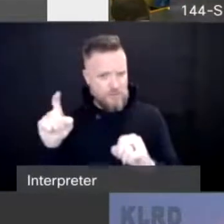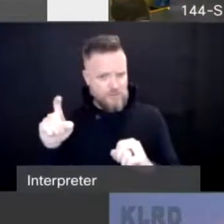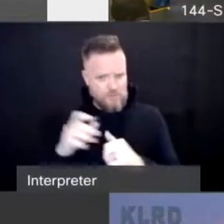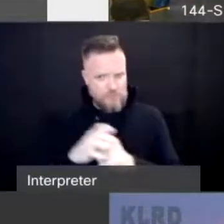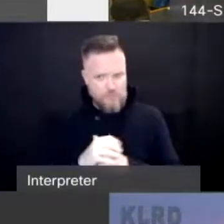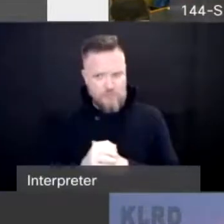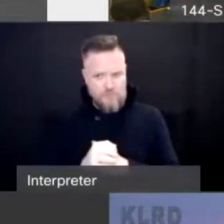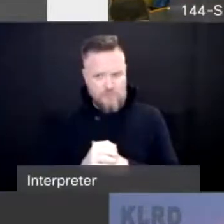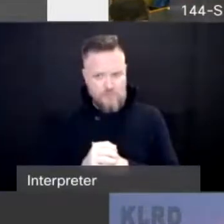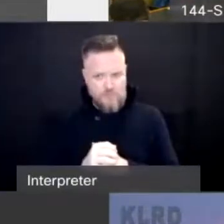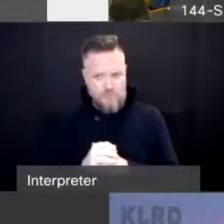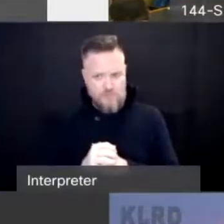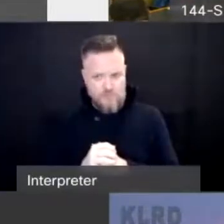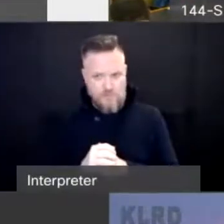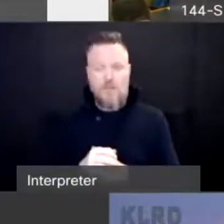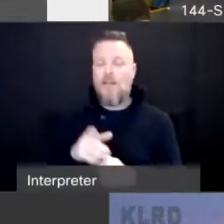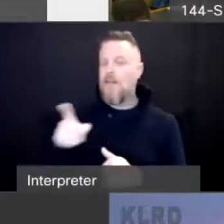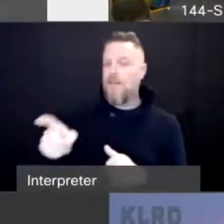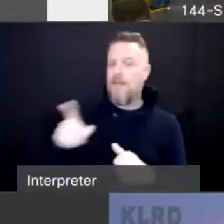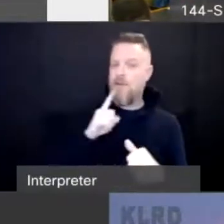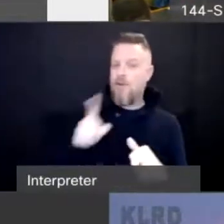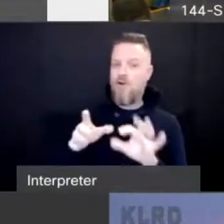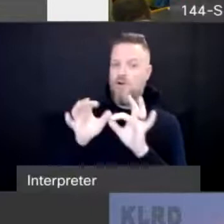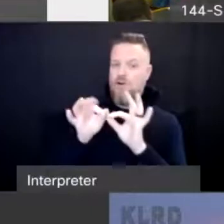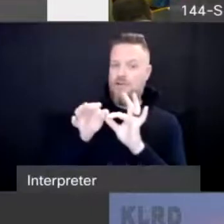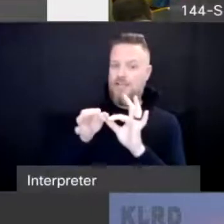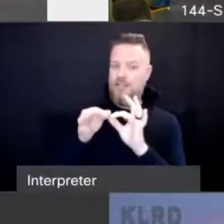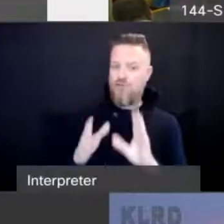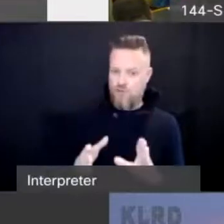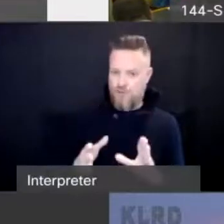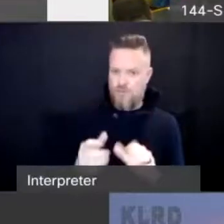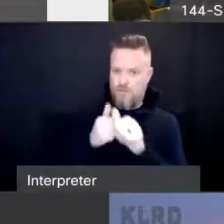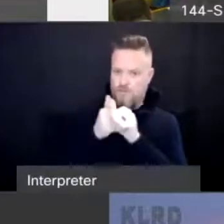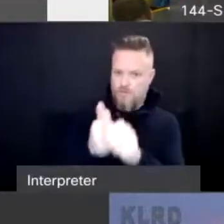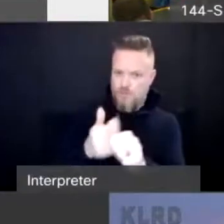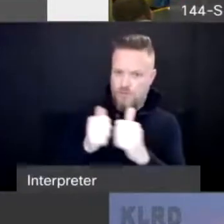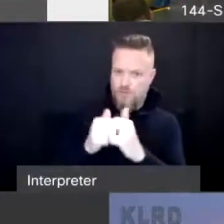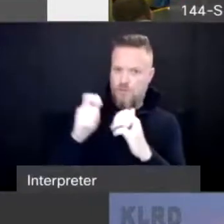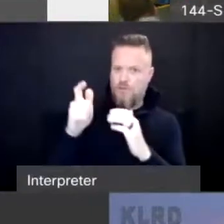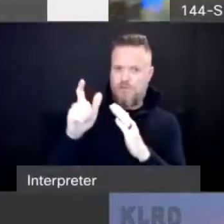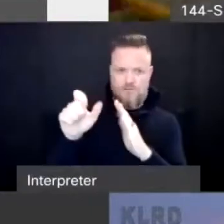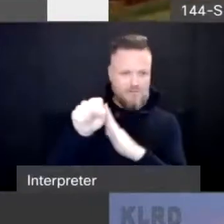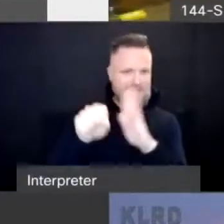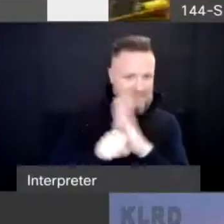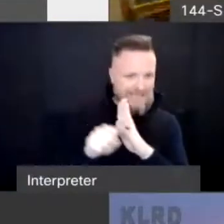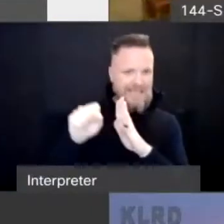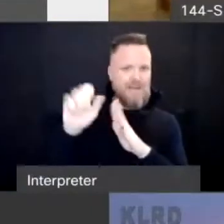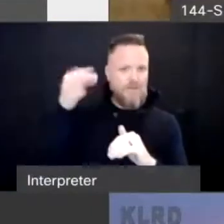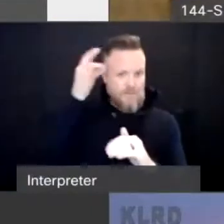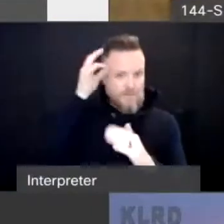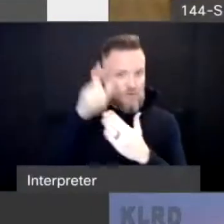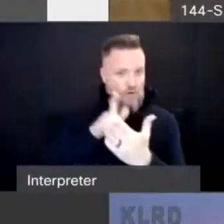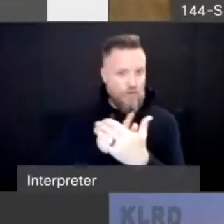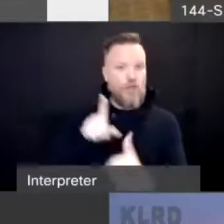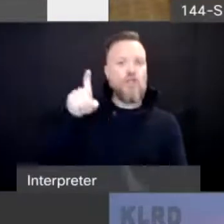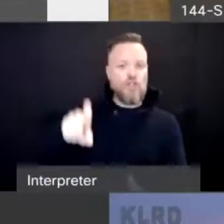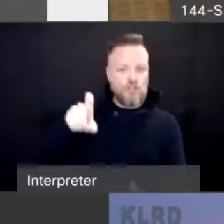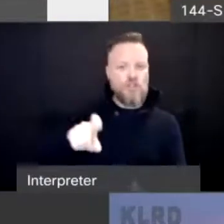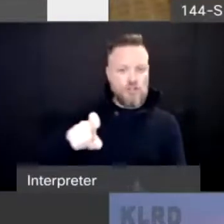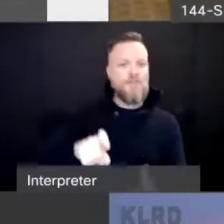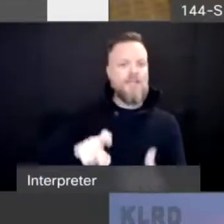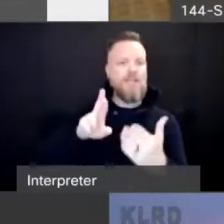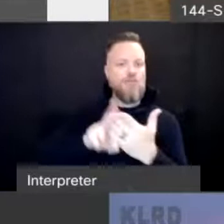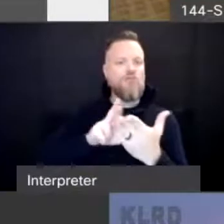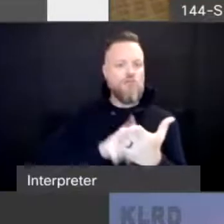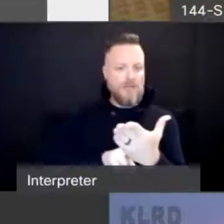If they are interpreting pursuant to state or federal law, they should be a registered